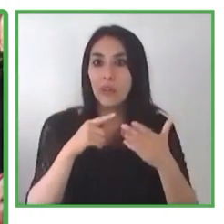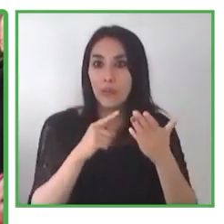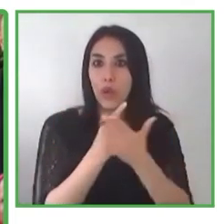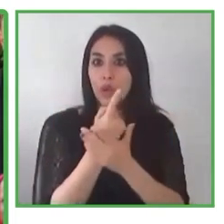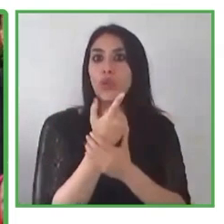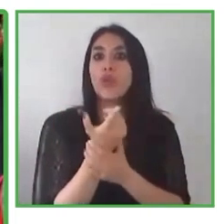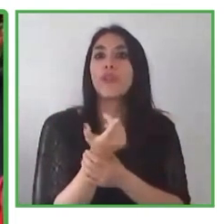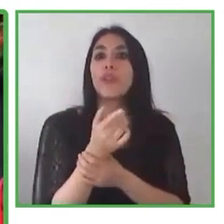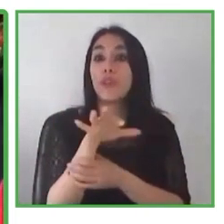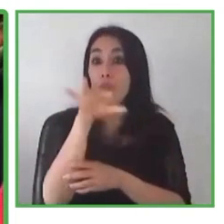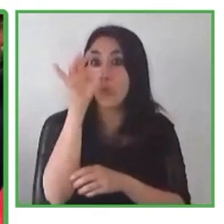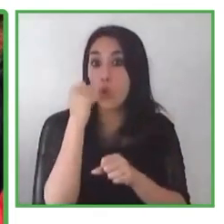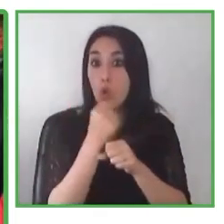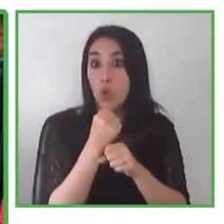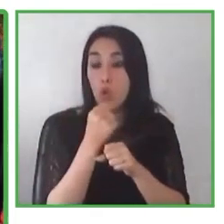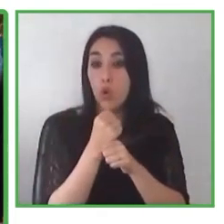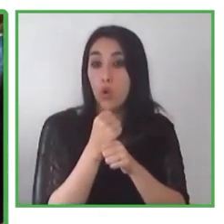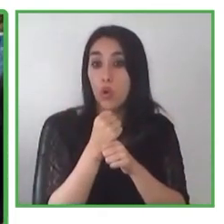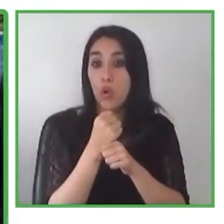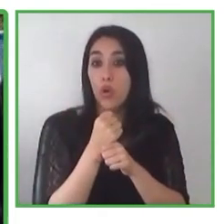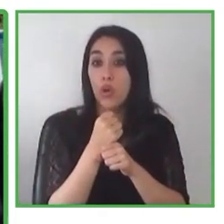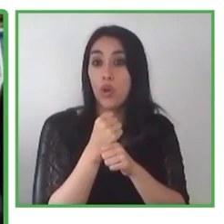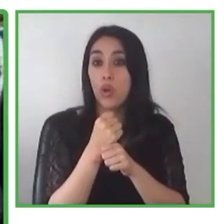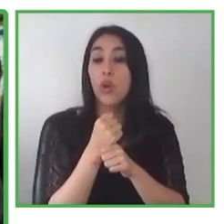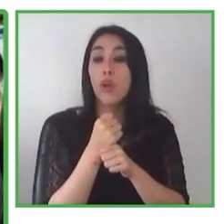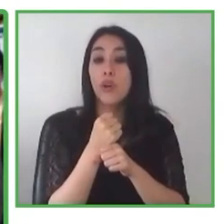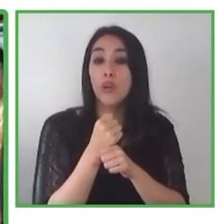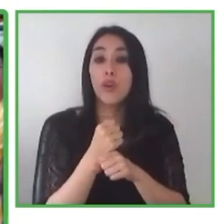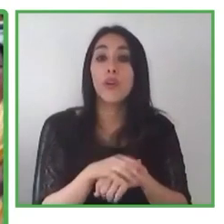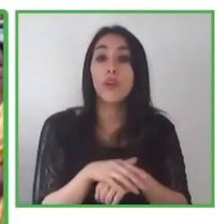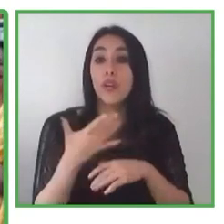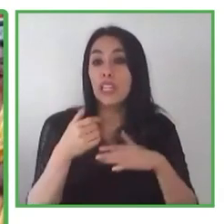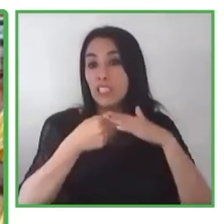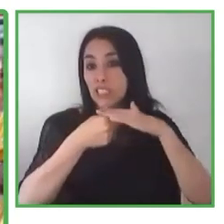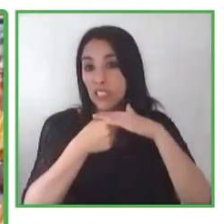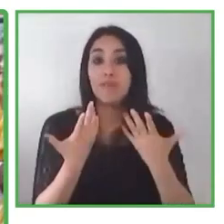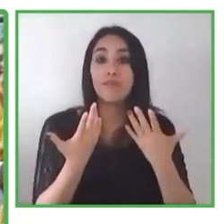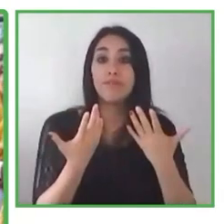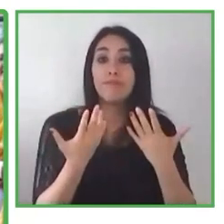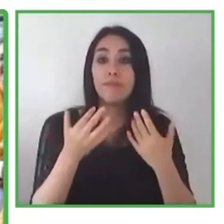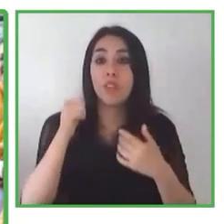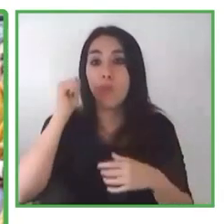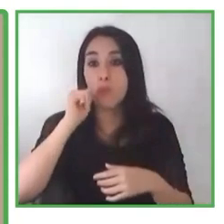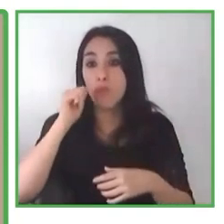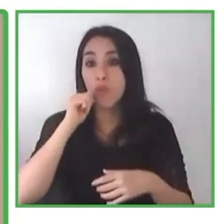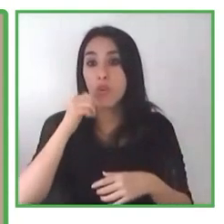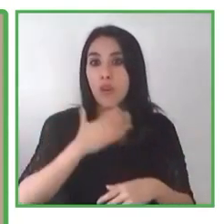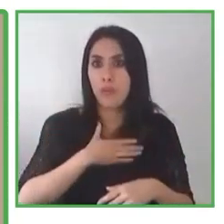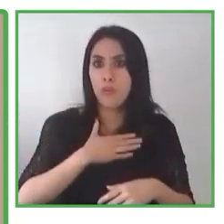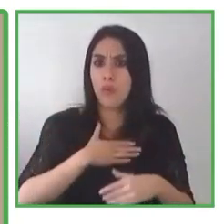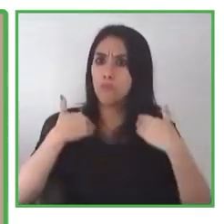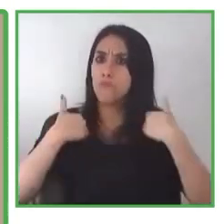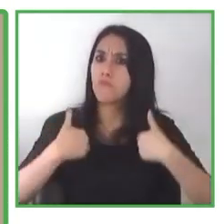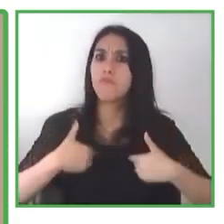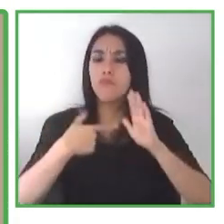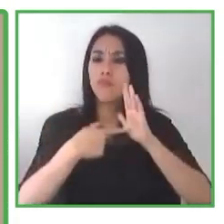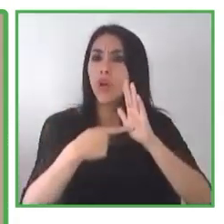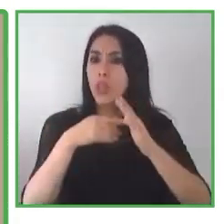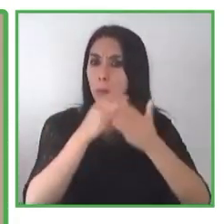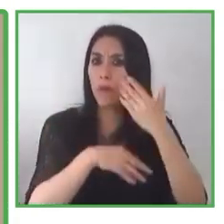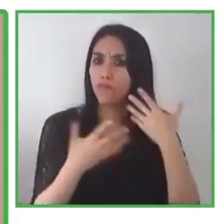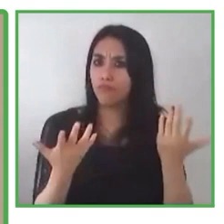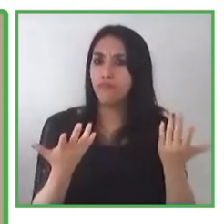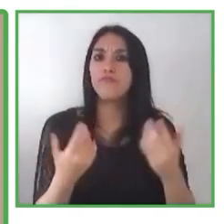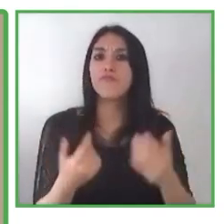when looking for an opportunity for a job. It's a double discrimination because of gender and